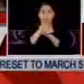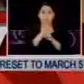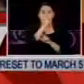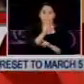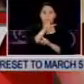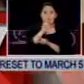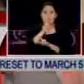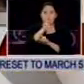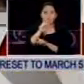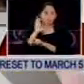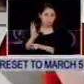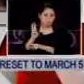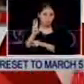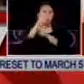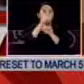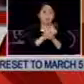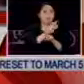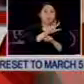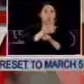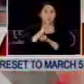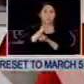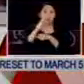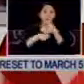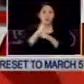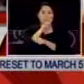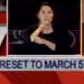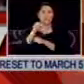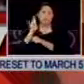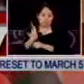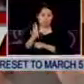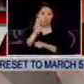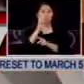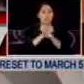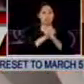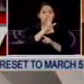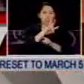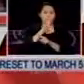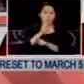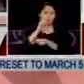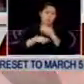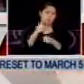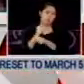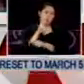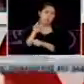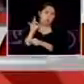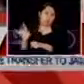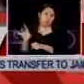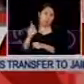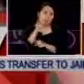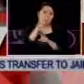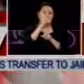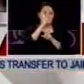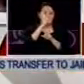December 31, 2007, December 31, 2008, December 31, 2009